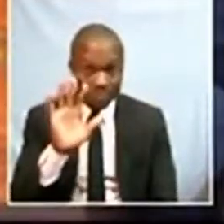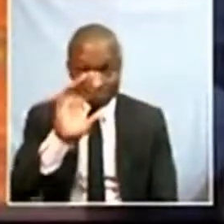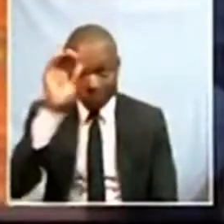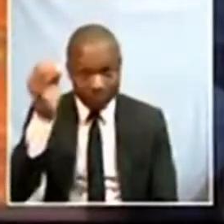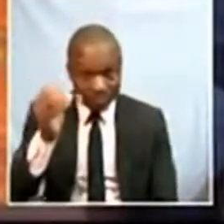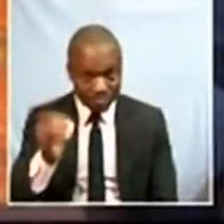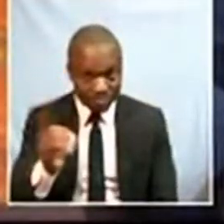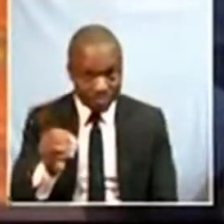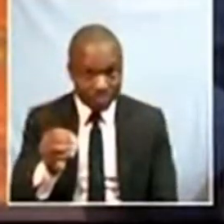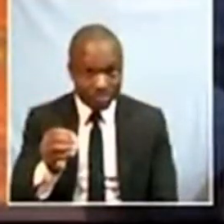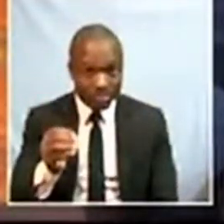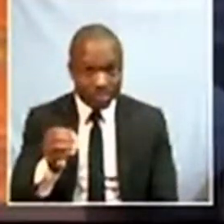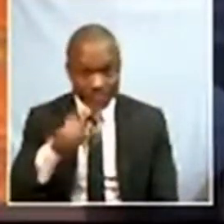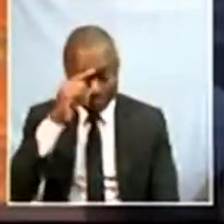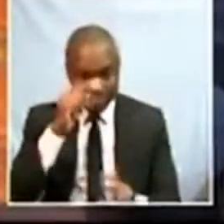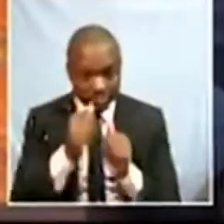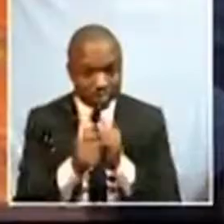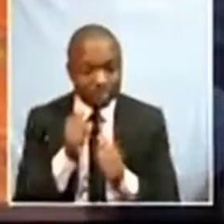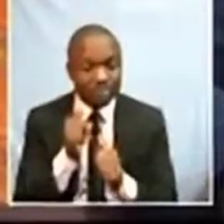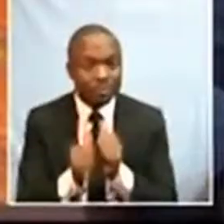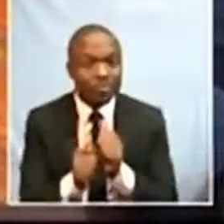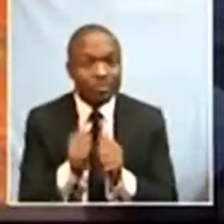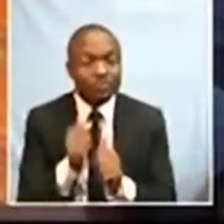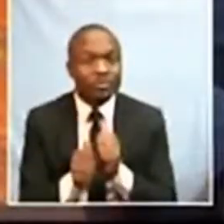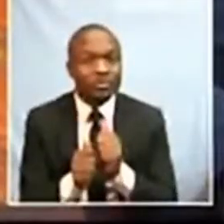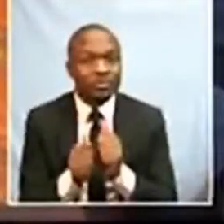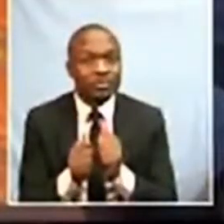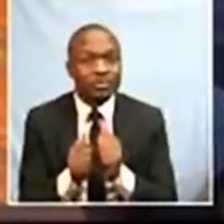95% because of the